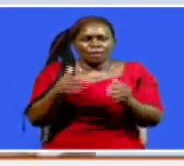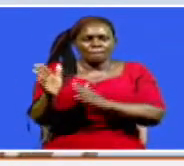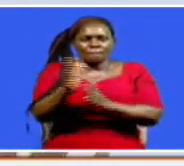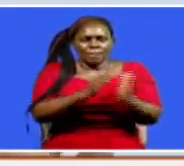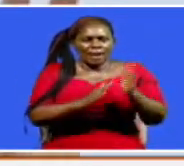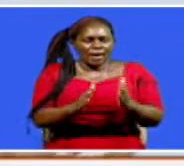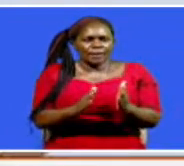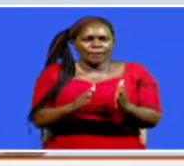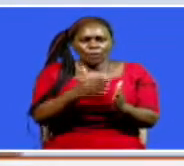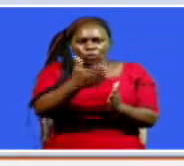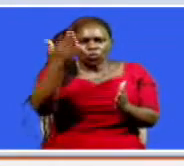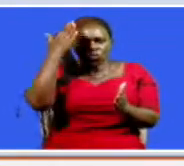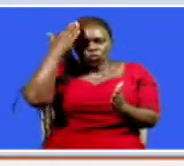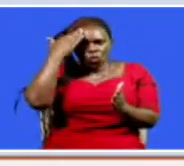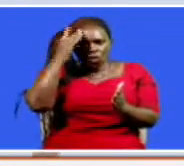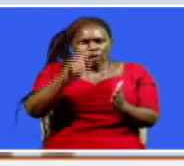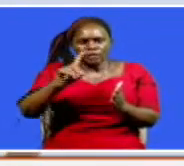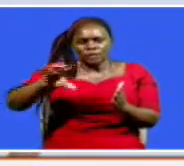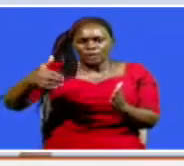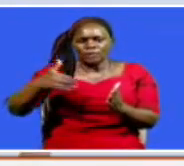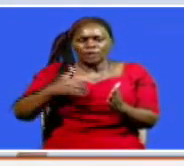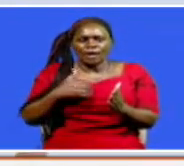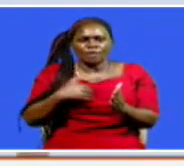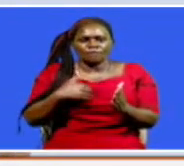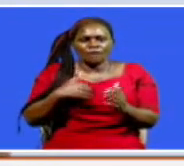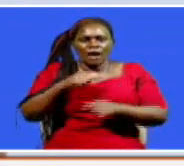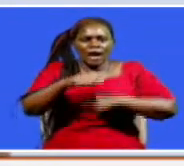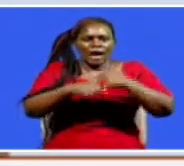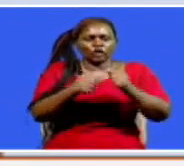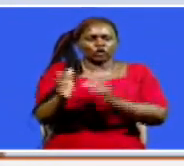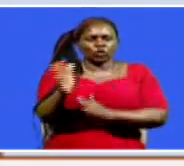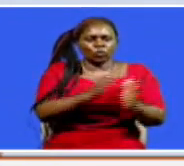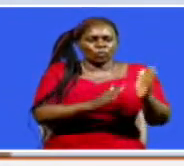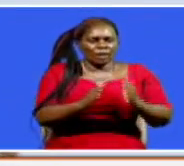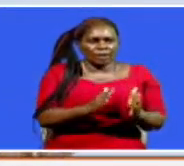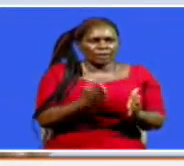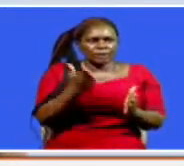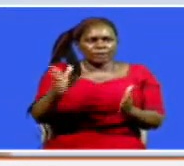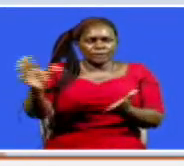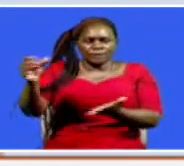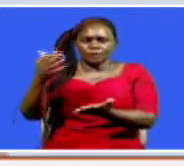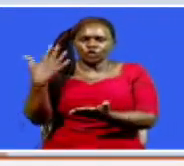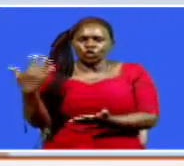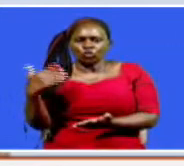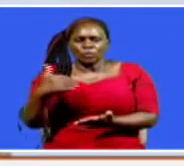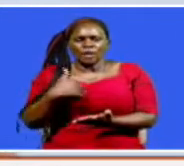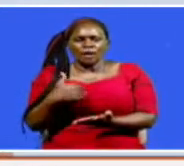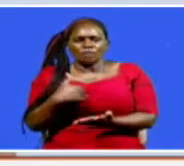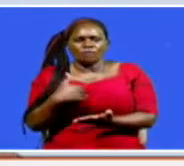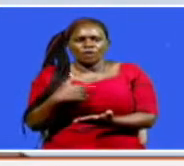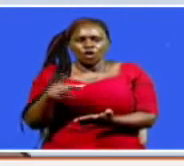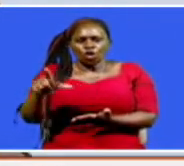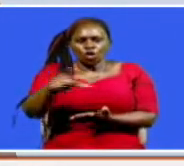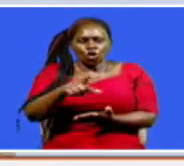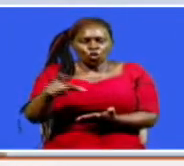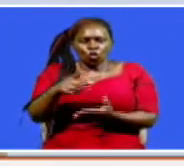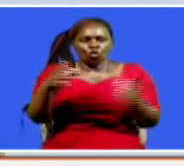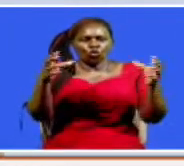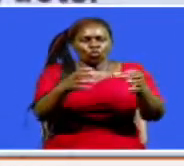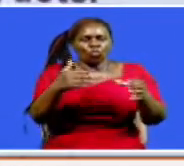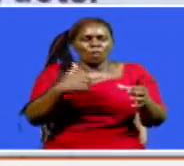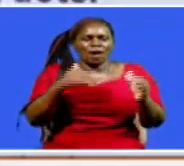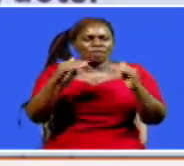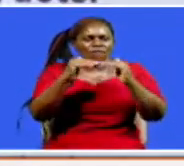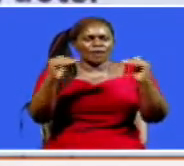I'm sure you're familiar with. Every county here has a county action plan, and it is a document that goes to the local